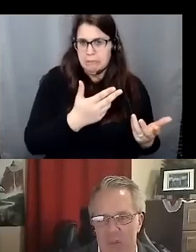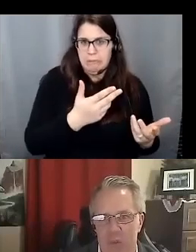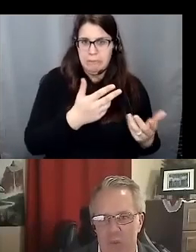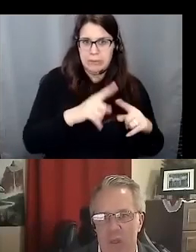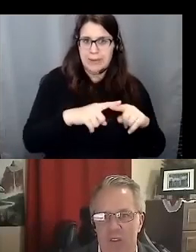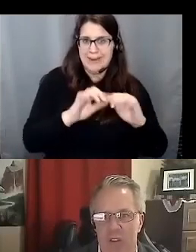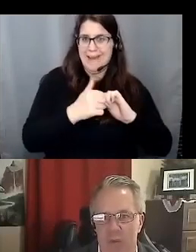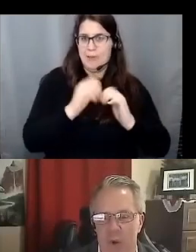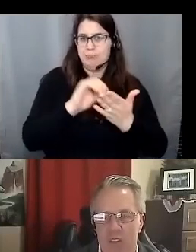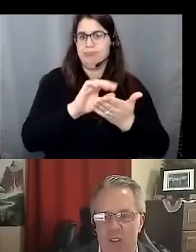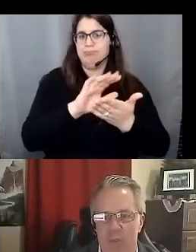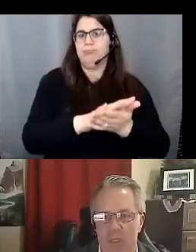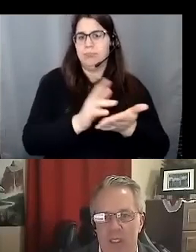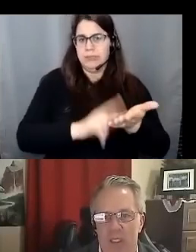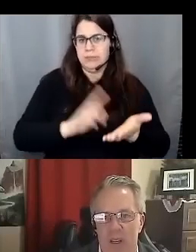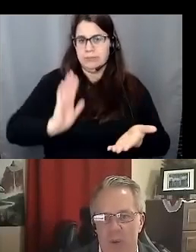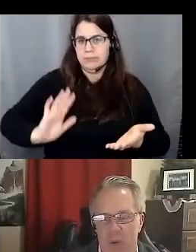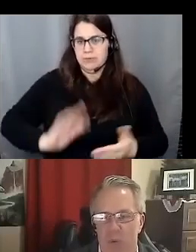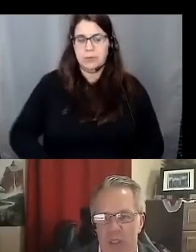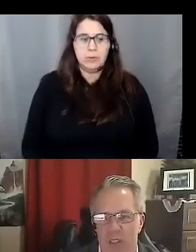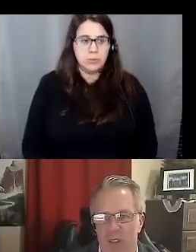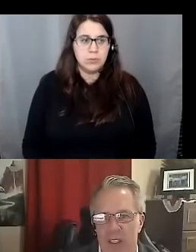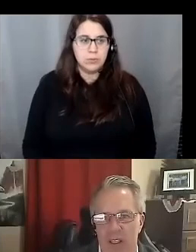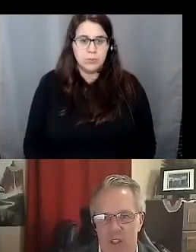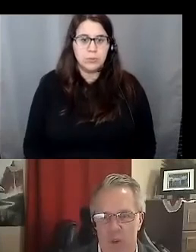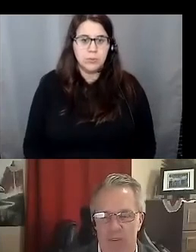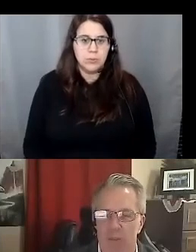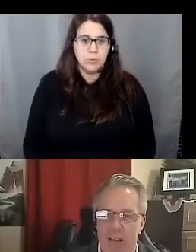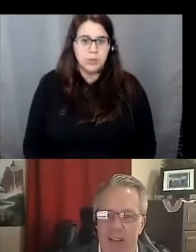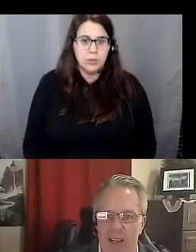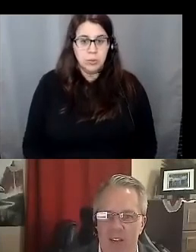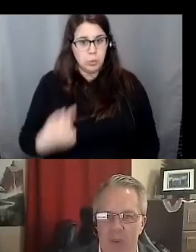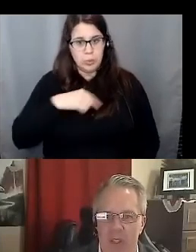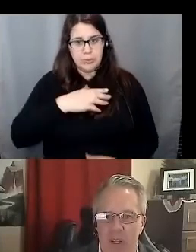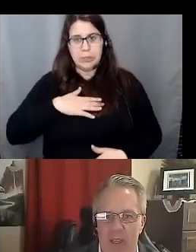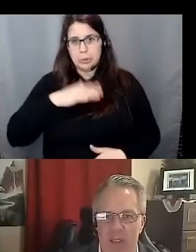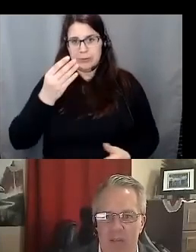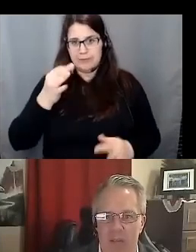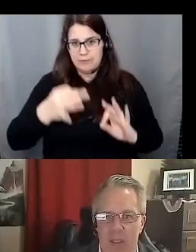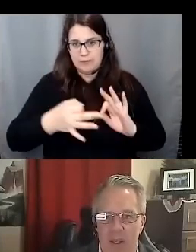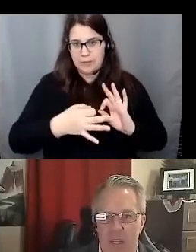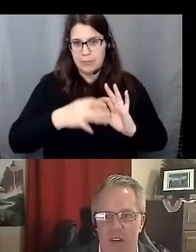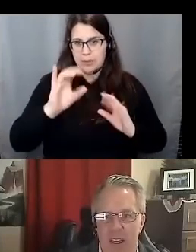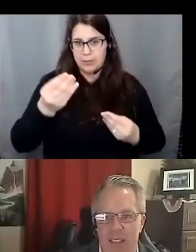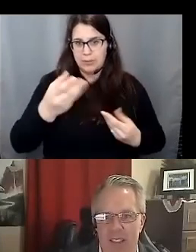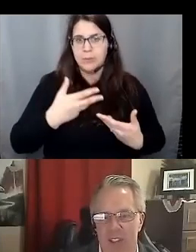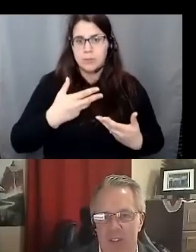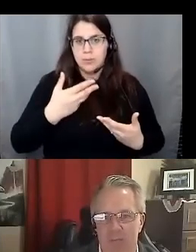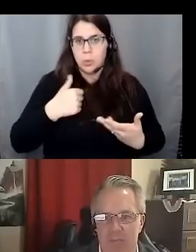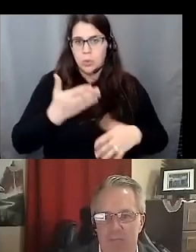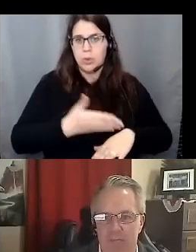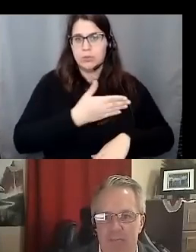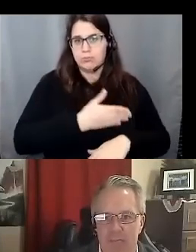name was put into the enrollment system. We definitely enjoy feedback like that so that we can try to make it better and